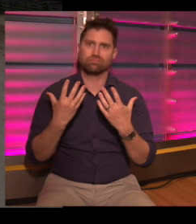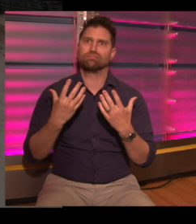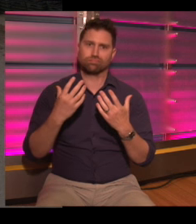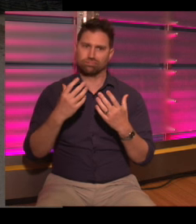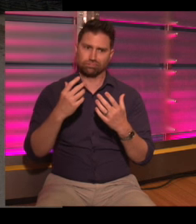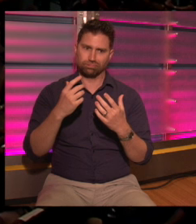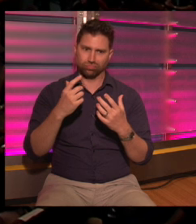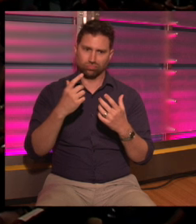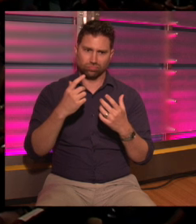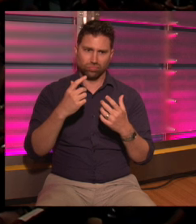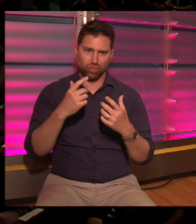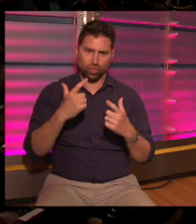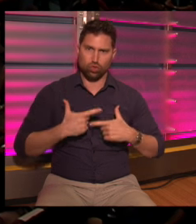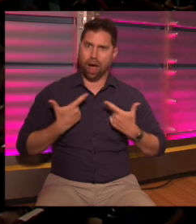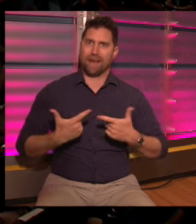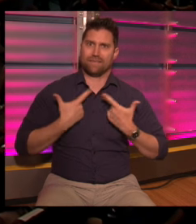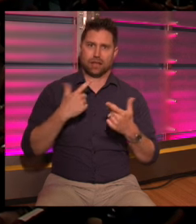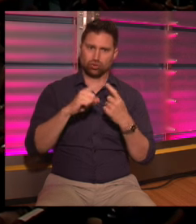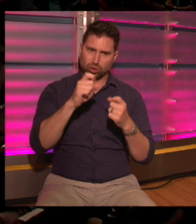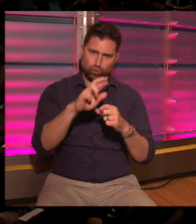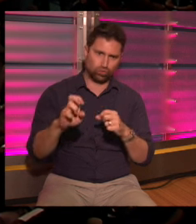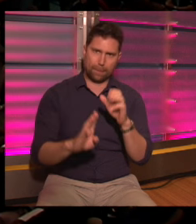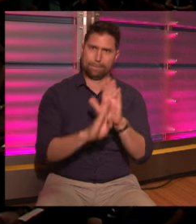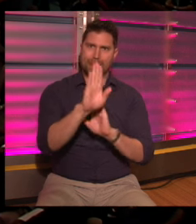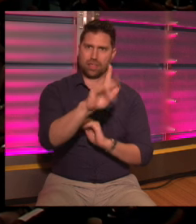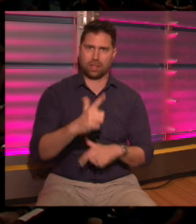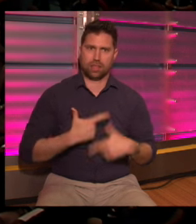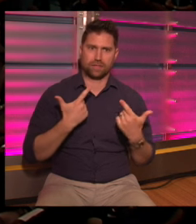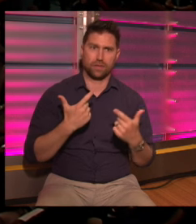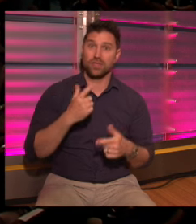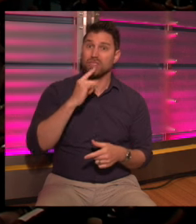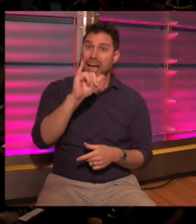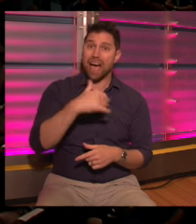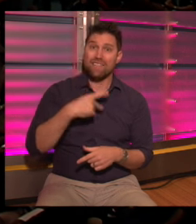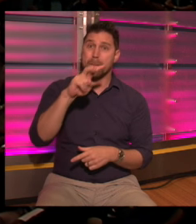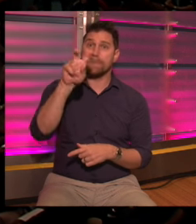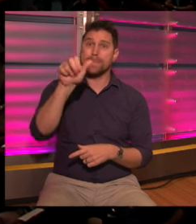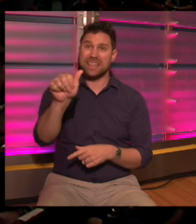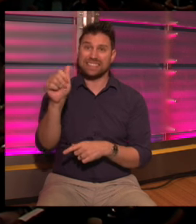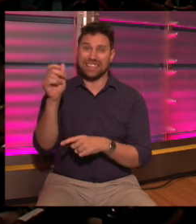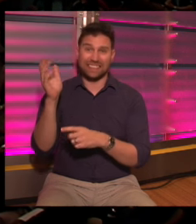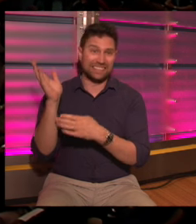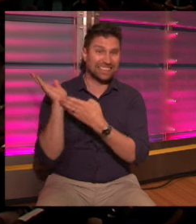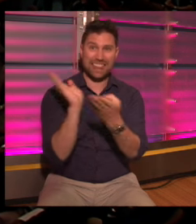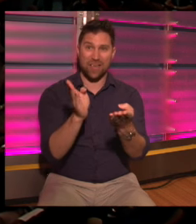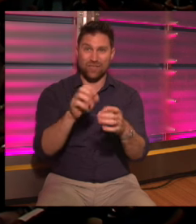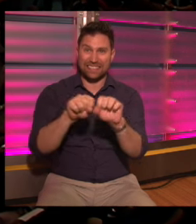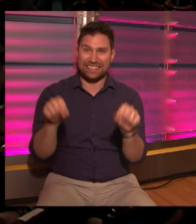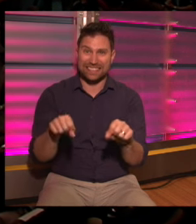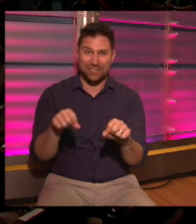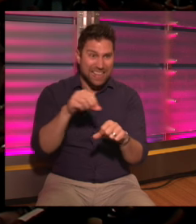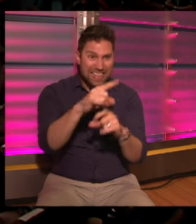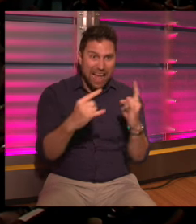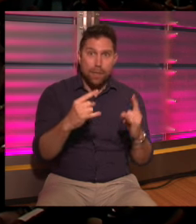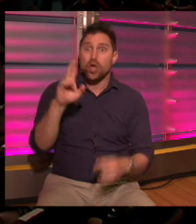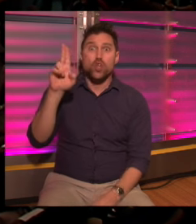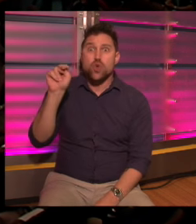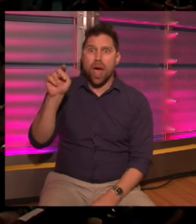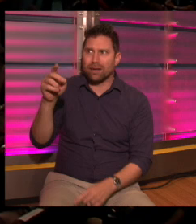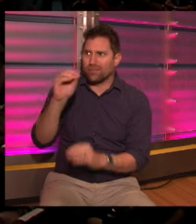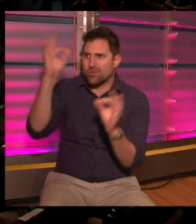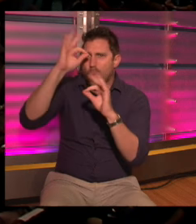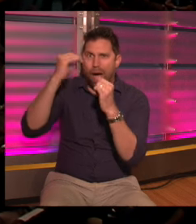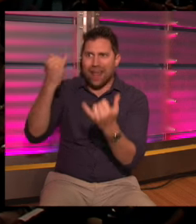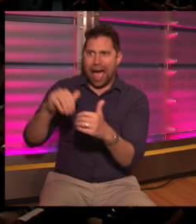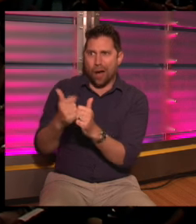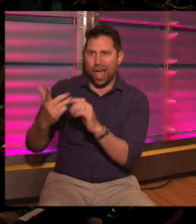lives. There's even, one of my favorite things, there's even a pizza delivery system inside of the camp that the UN has no idea how it operates, no